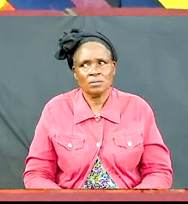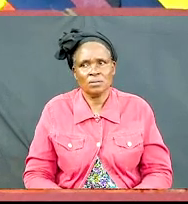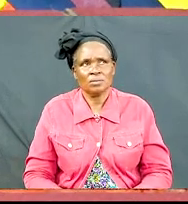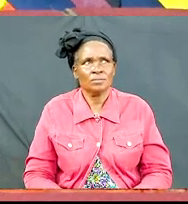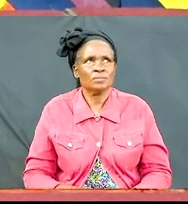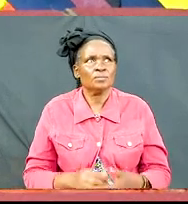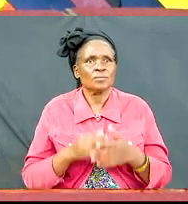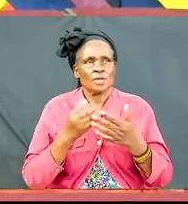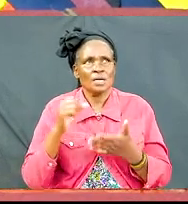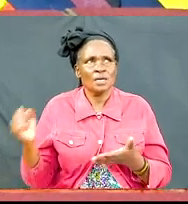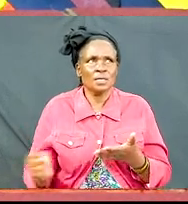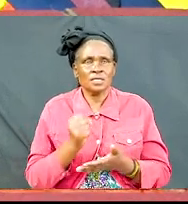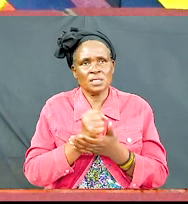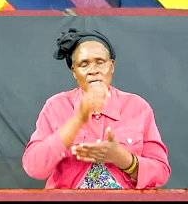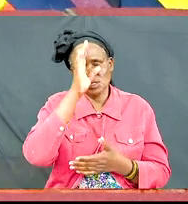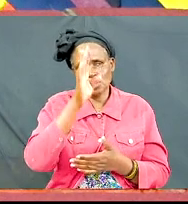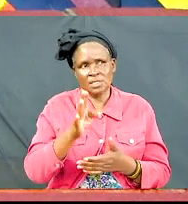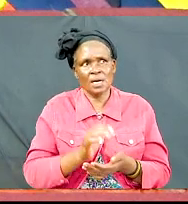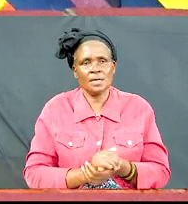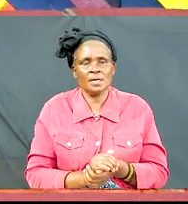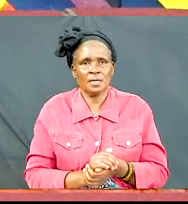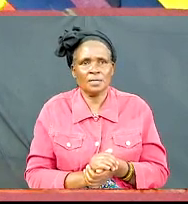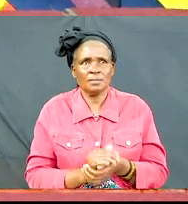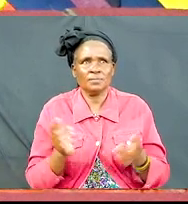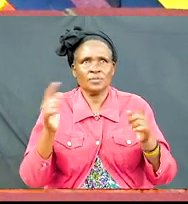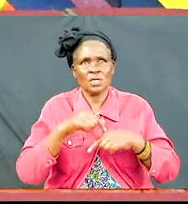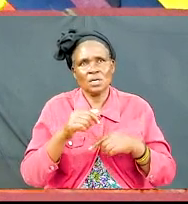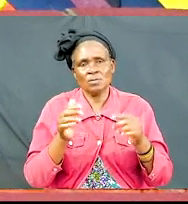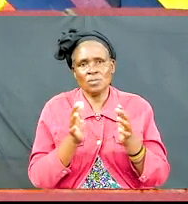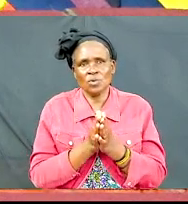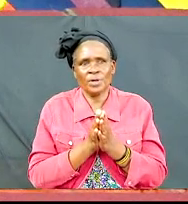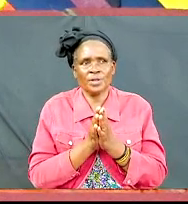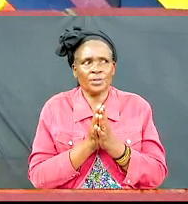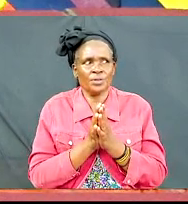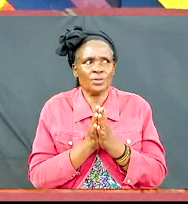Wow, Resurrection Sunday comes with hope.